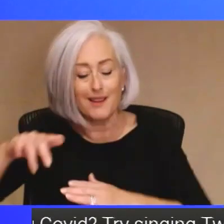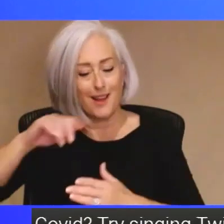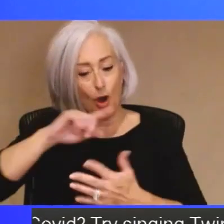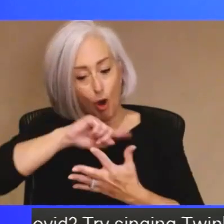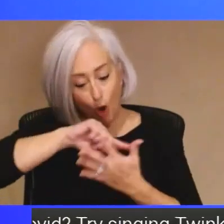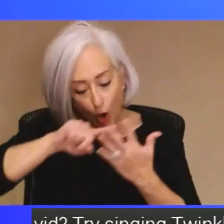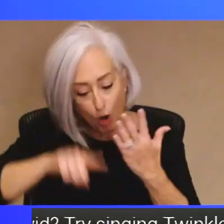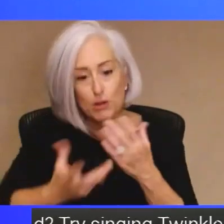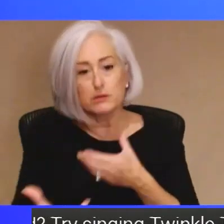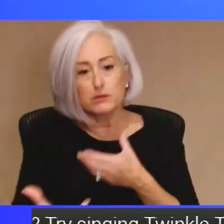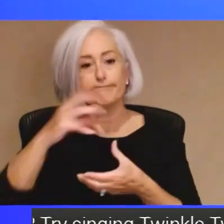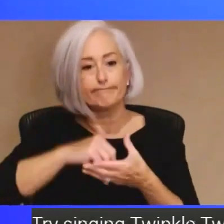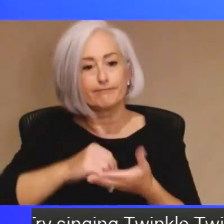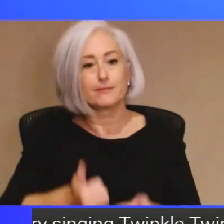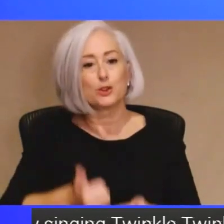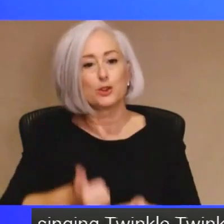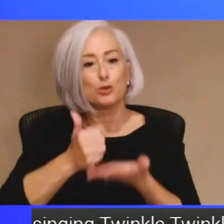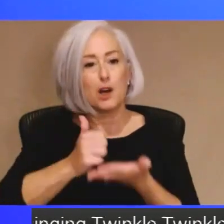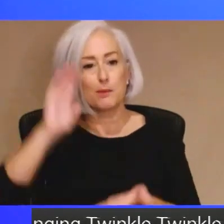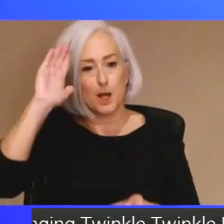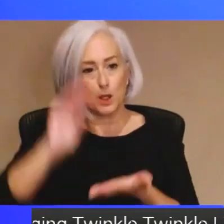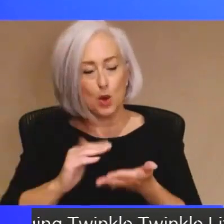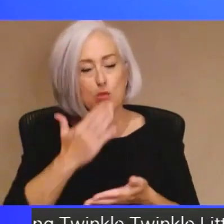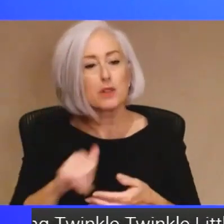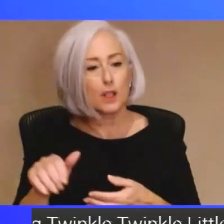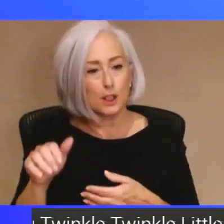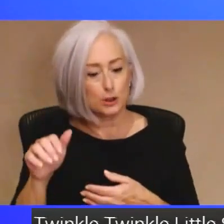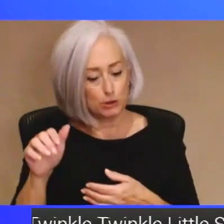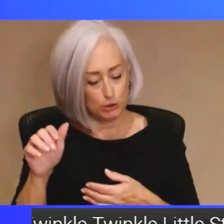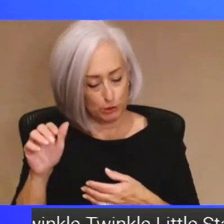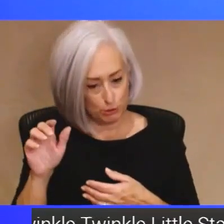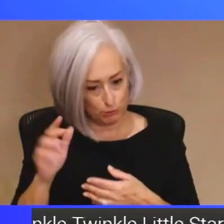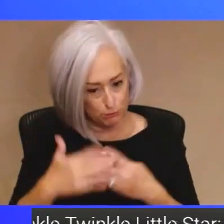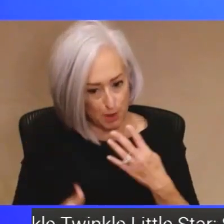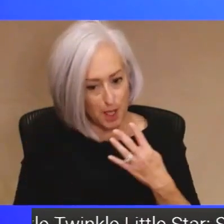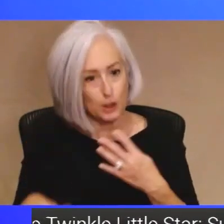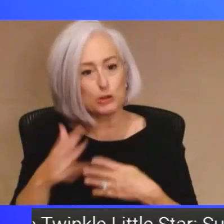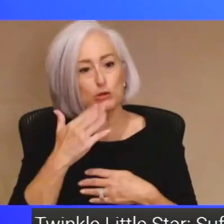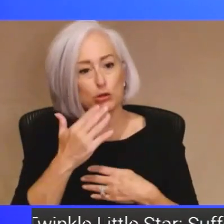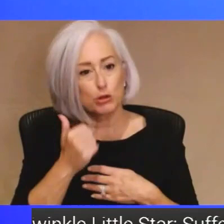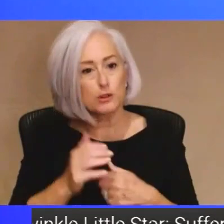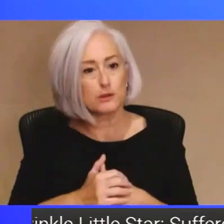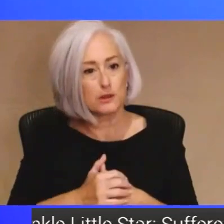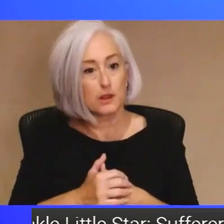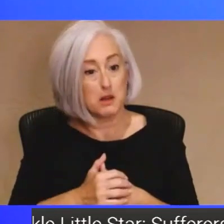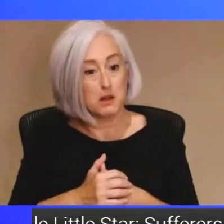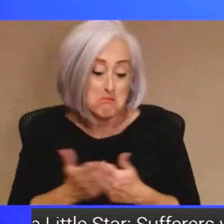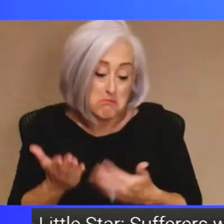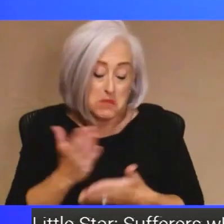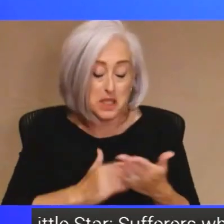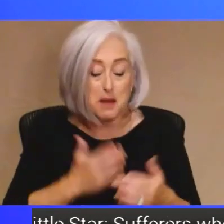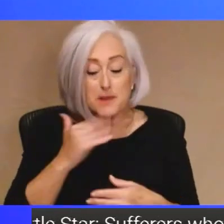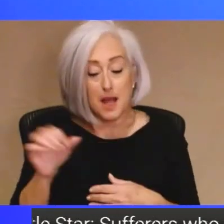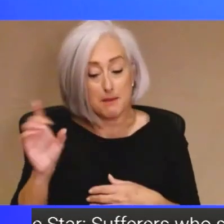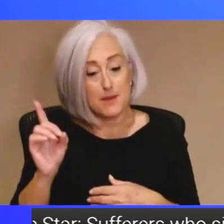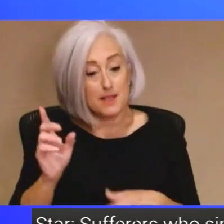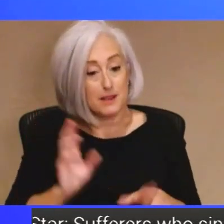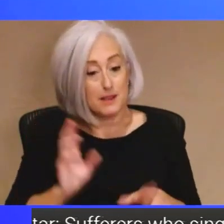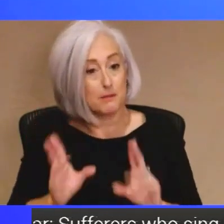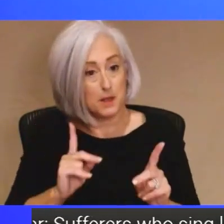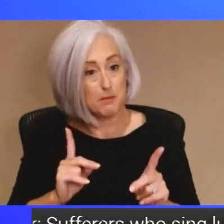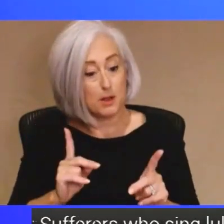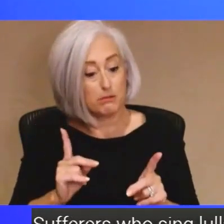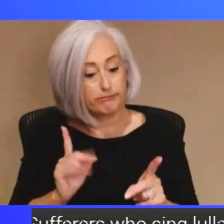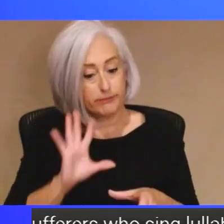Conversely, there are diabetic patients who perform in marathons, triathlons, and they